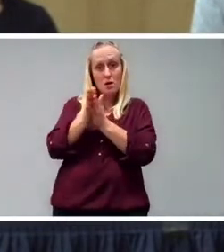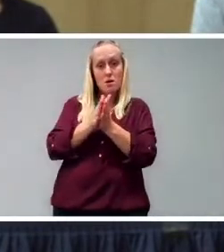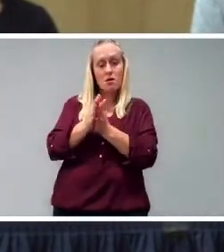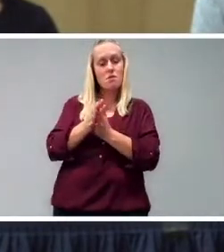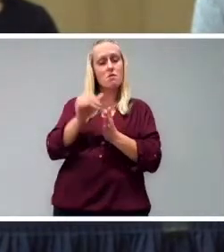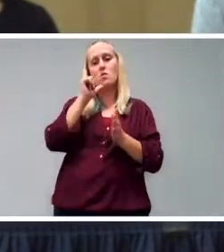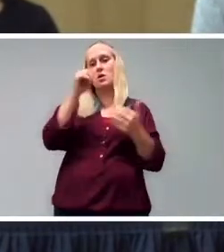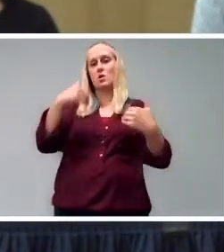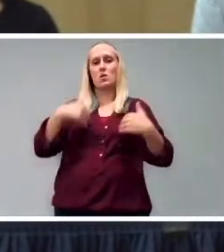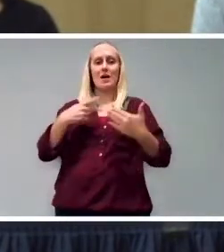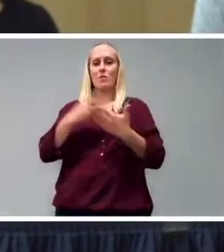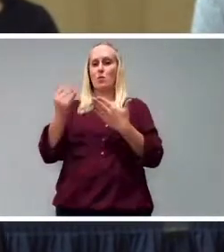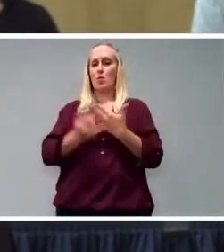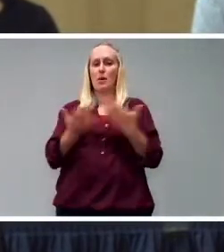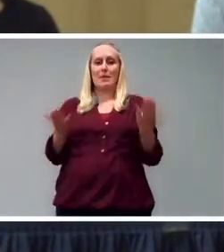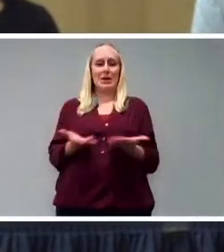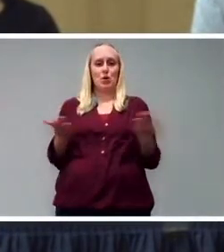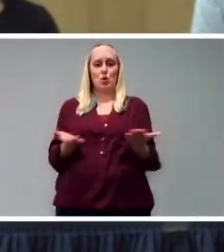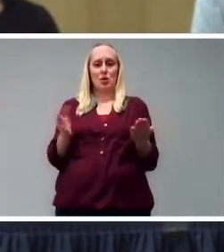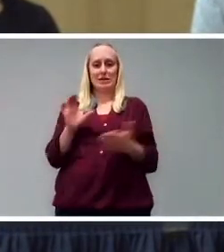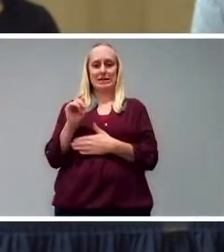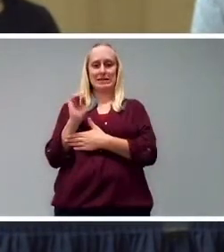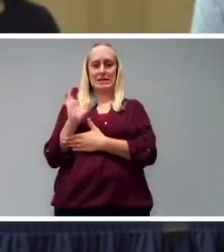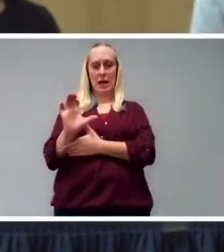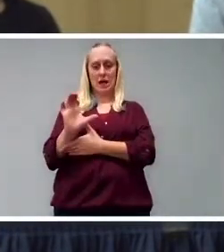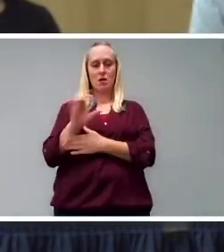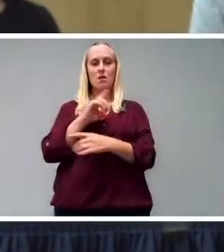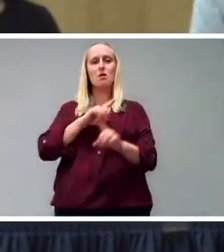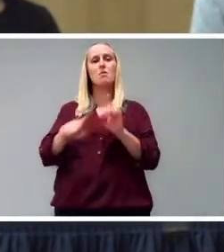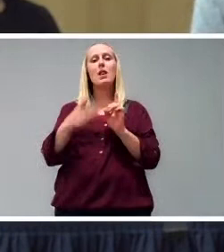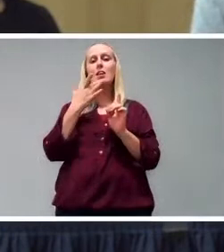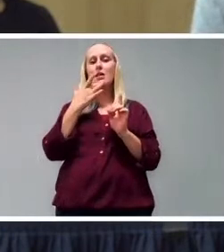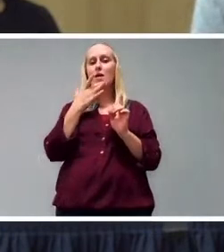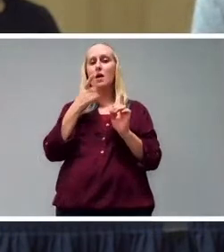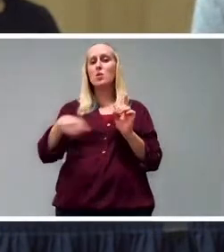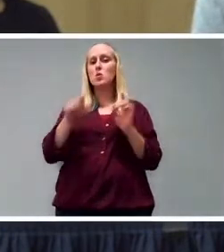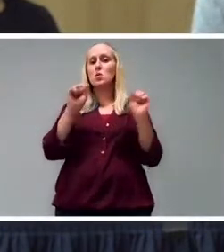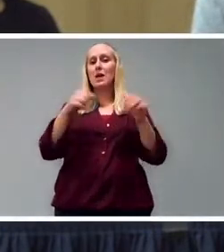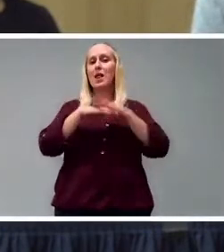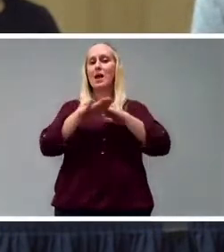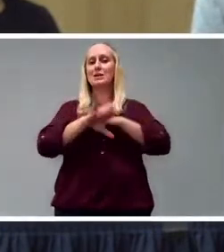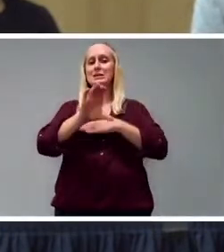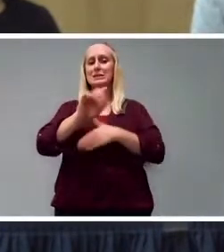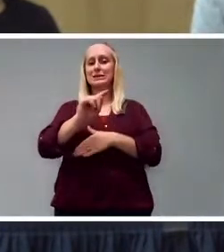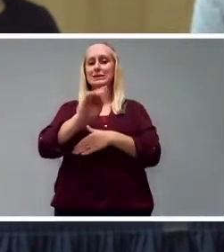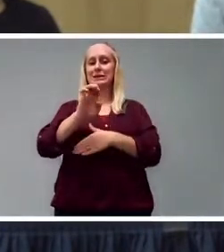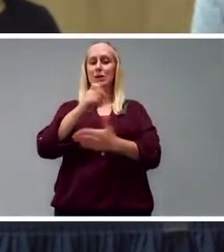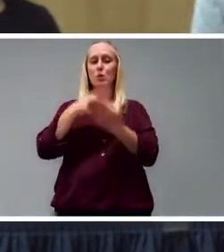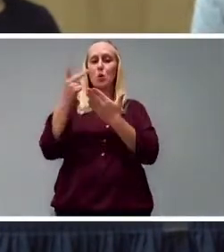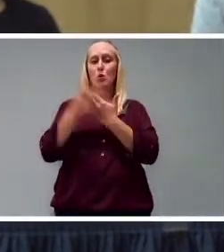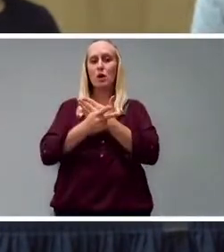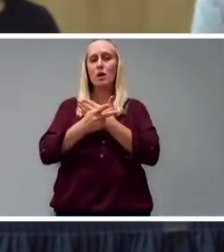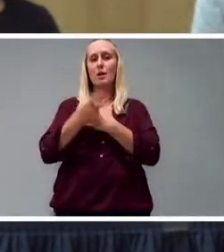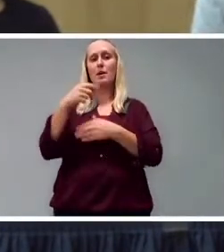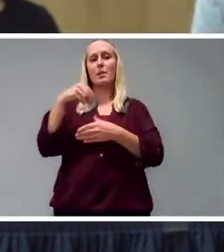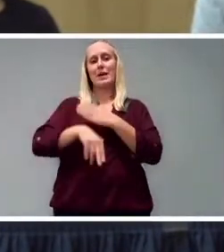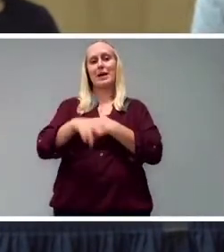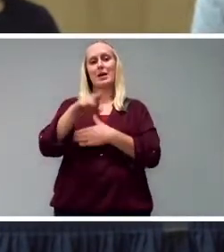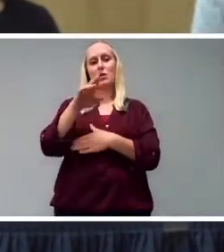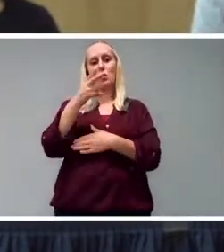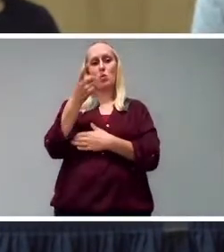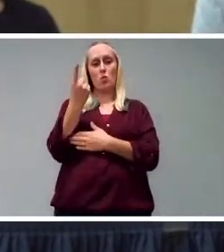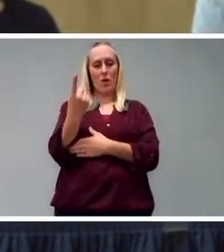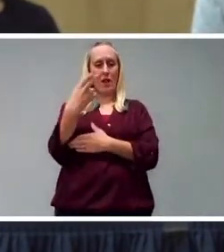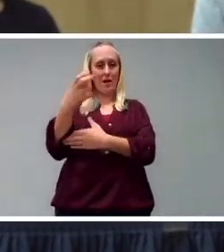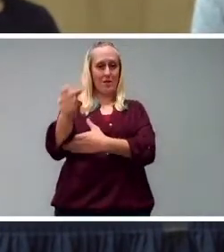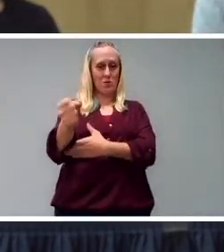that program here at CTEC, but luckily you can access that CTE program of study in one of our resident high schools. And I think